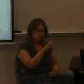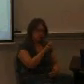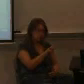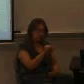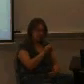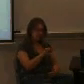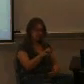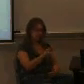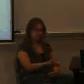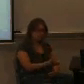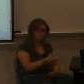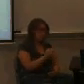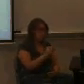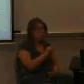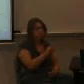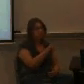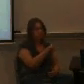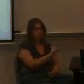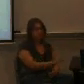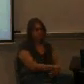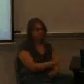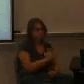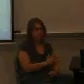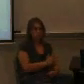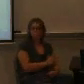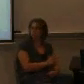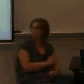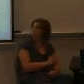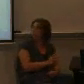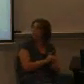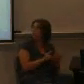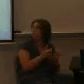Europe and many of the wetlands really heavily dominated by